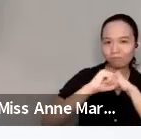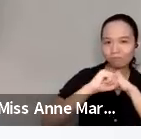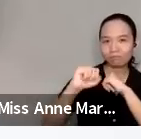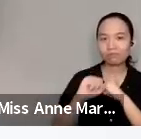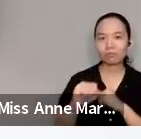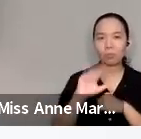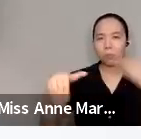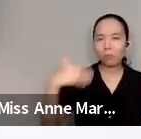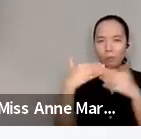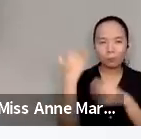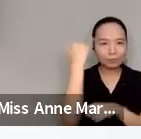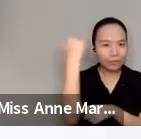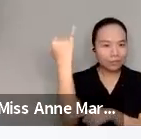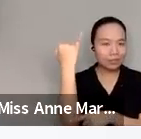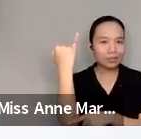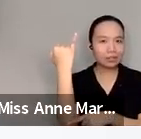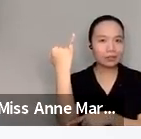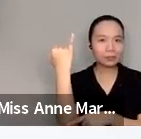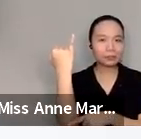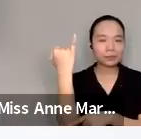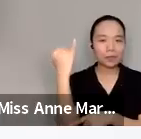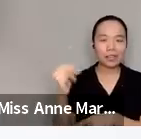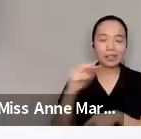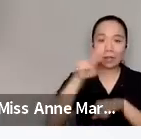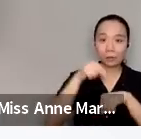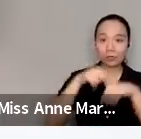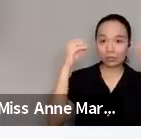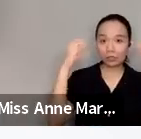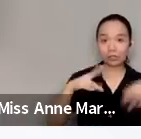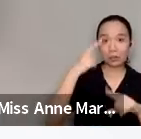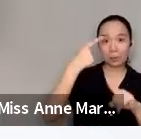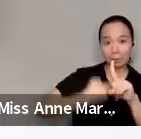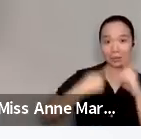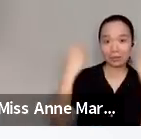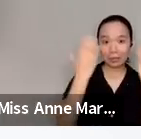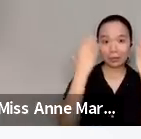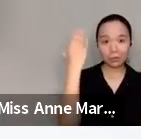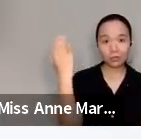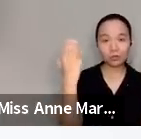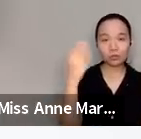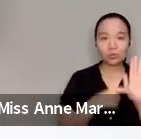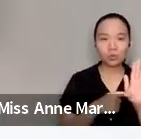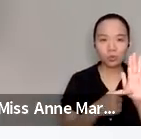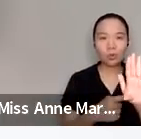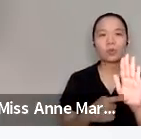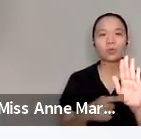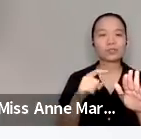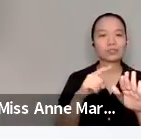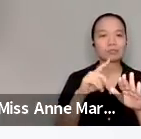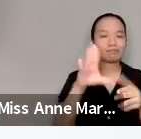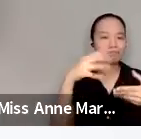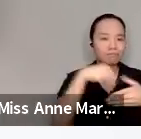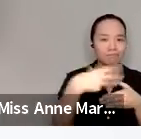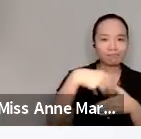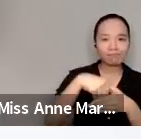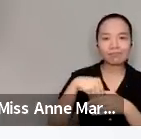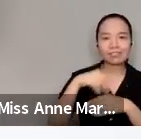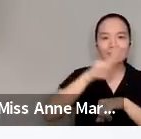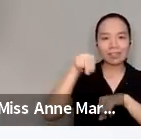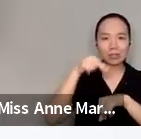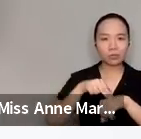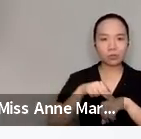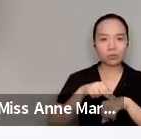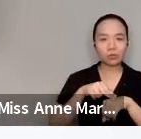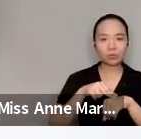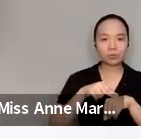overall idea of the National Teachers Month celebrations is to engage the nation in joining the